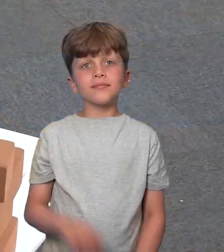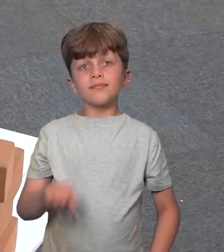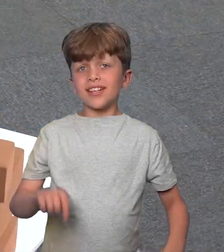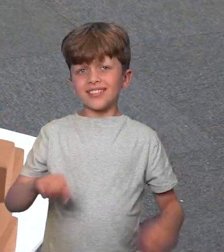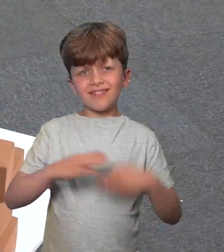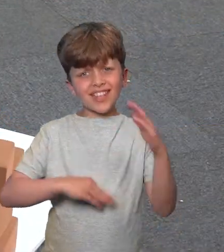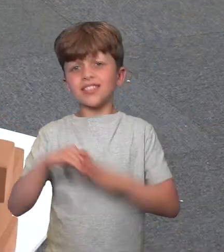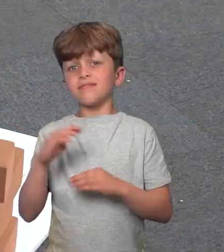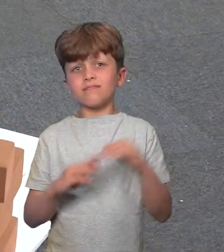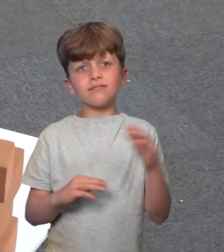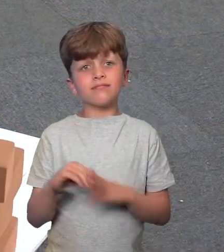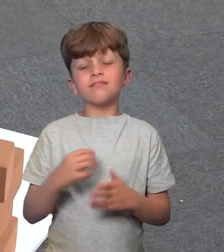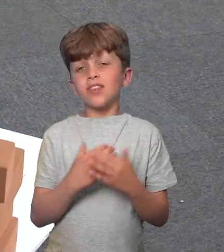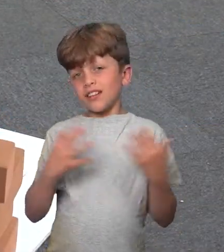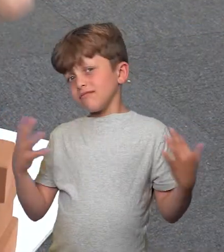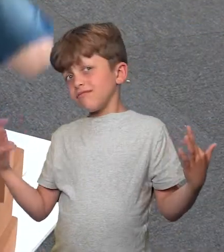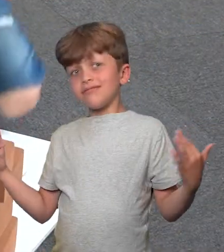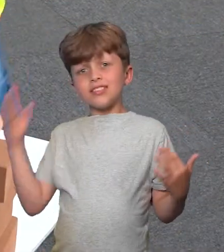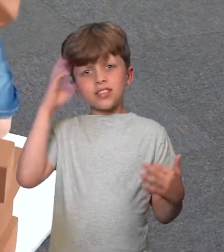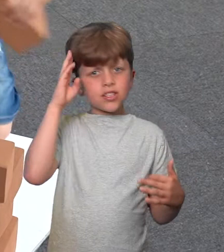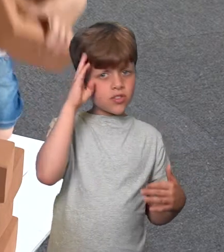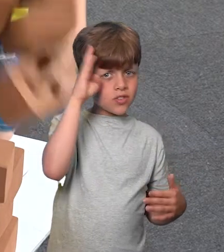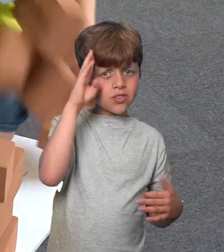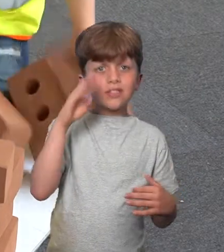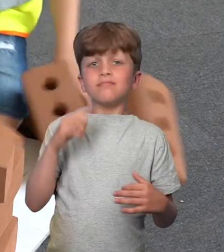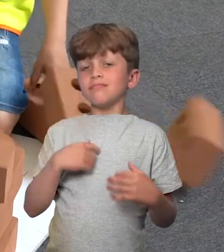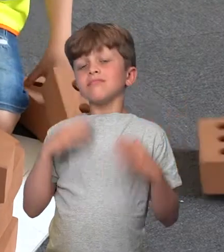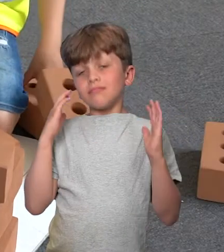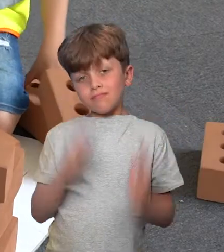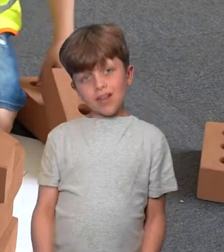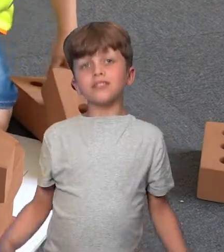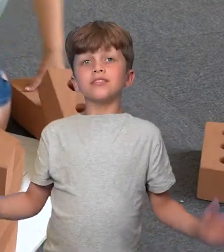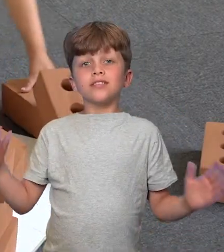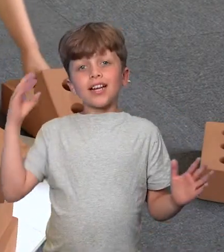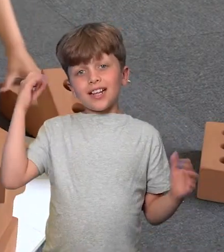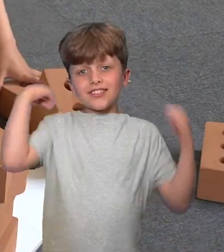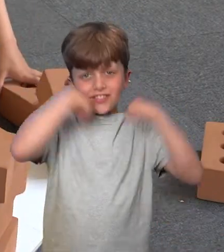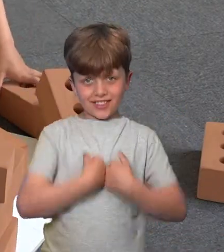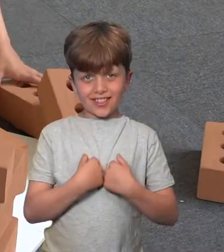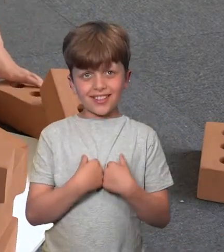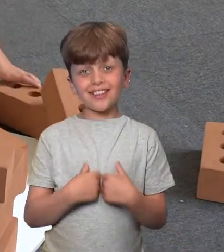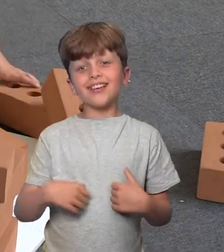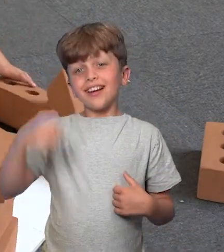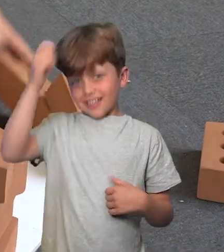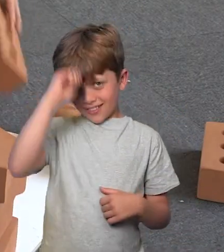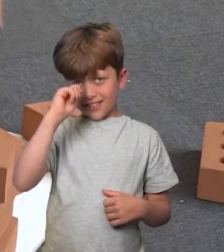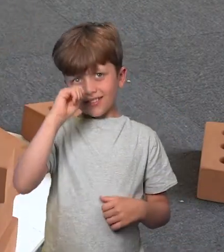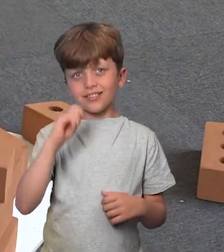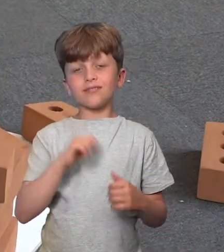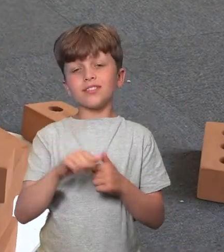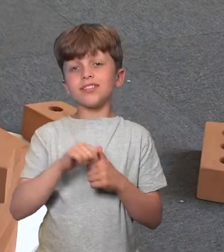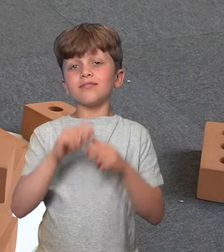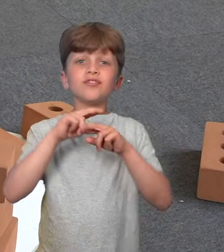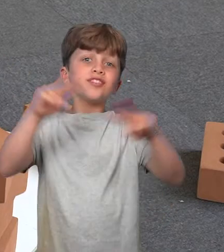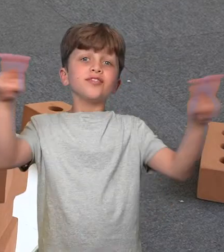When I'm building here I need to make sure I wear my yellow jacket and hat. There are lots of dangerous things so I need to make sure I'm